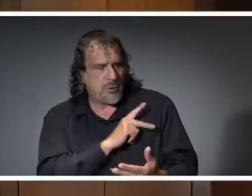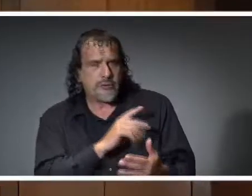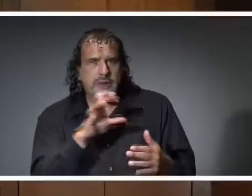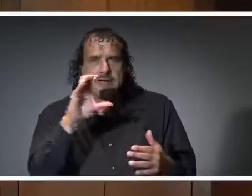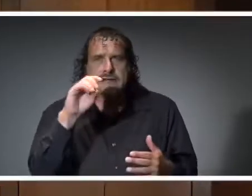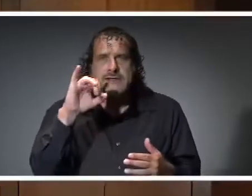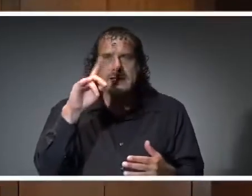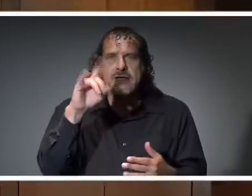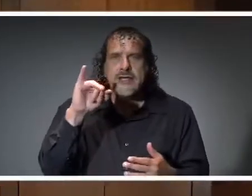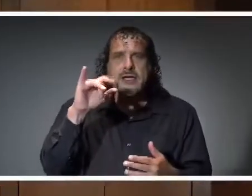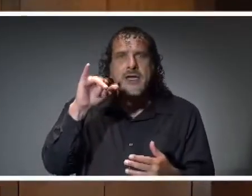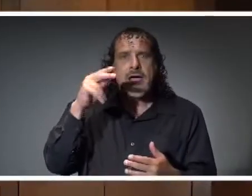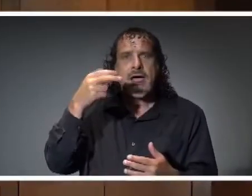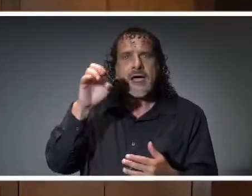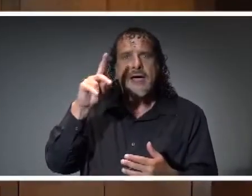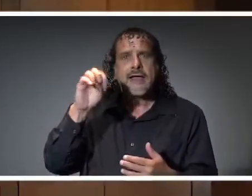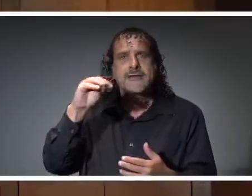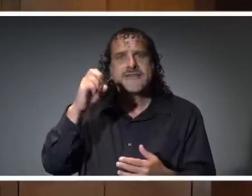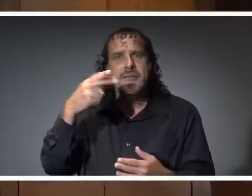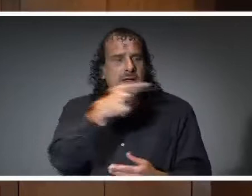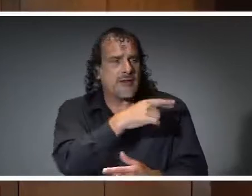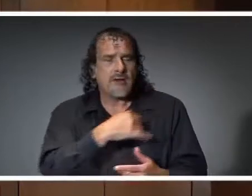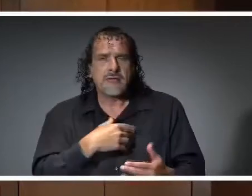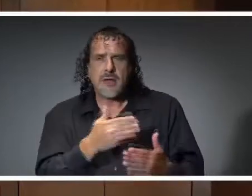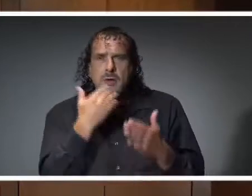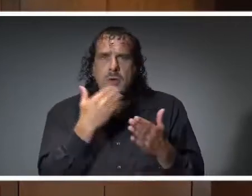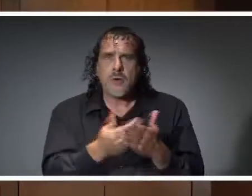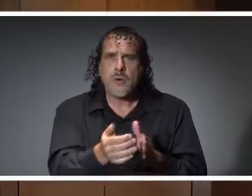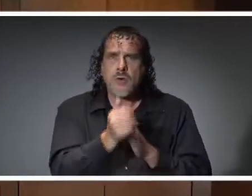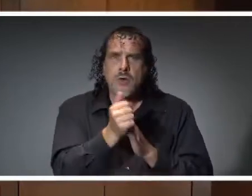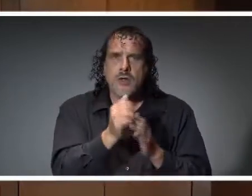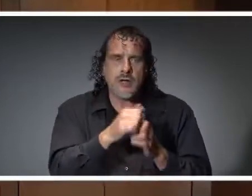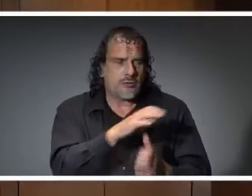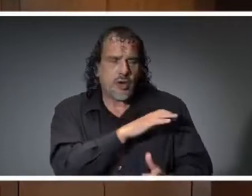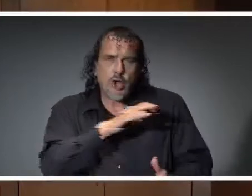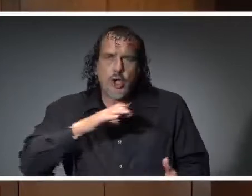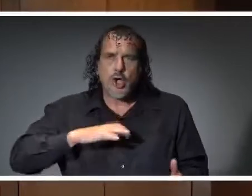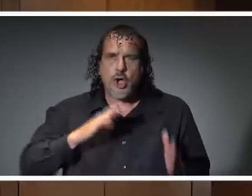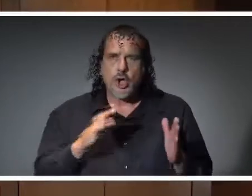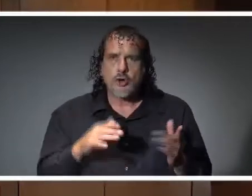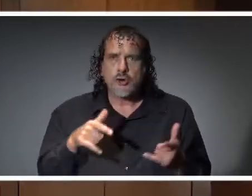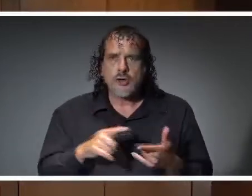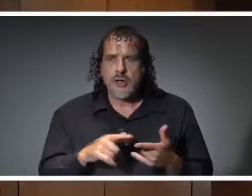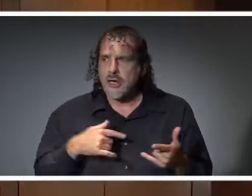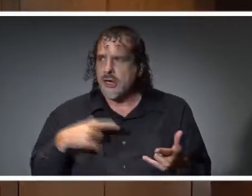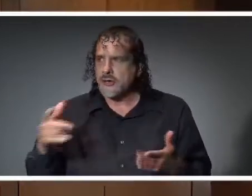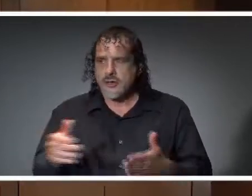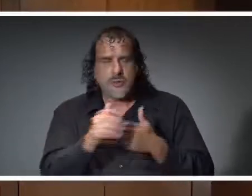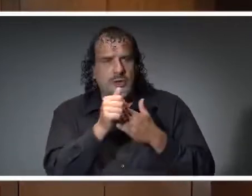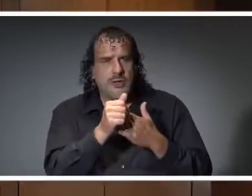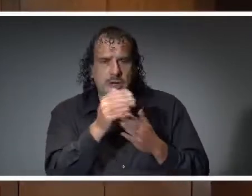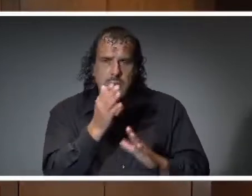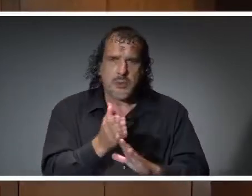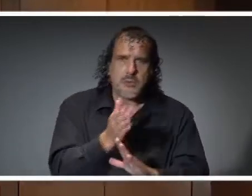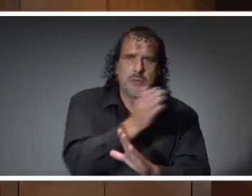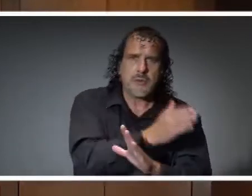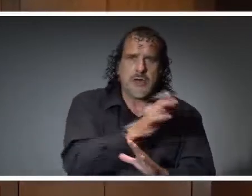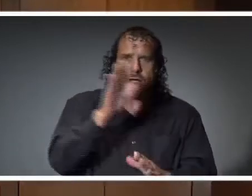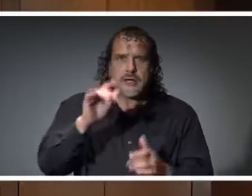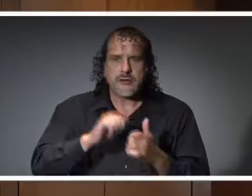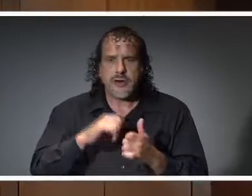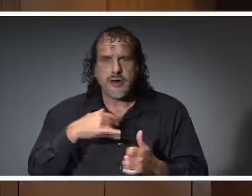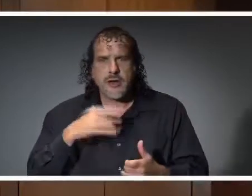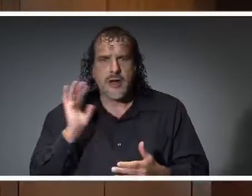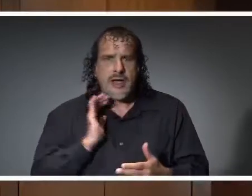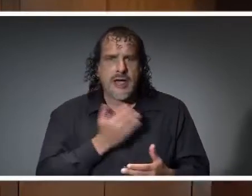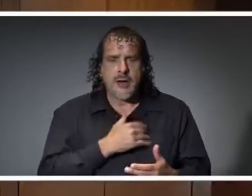leader since serving in Congress on this issue, and quite frankly was a leader long before in her previous role as